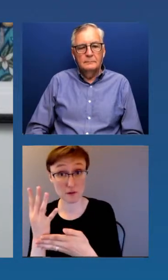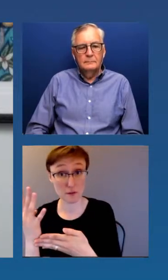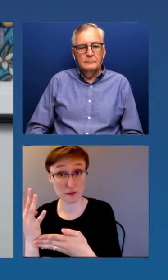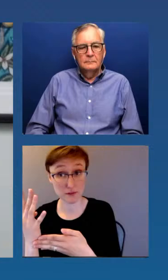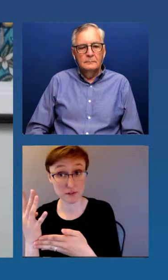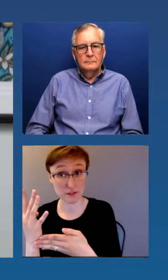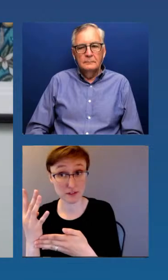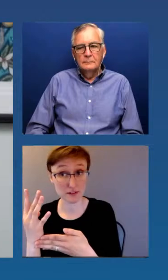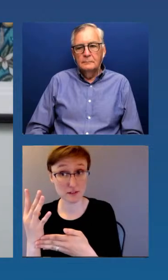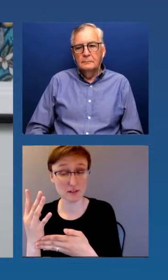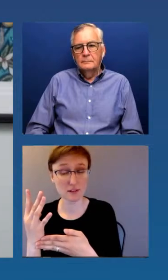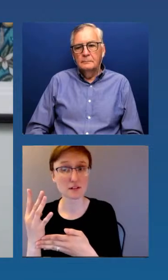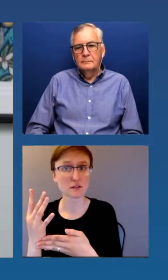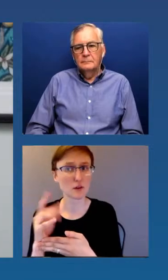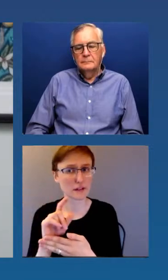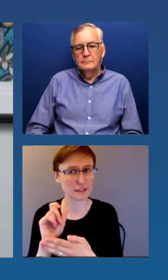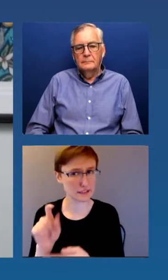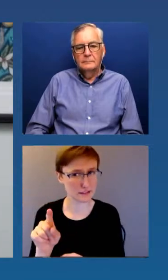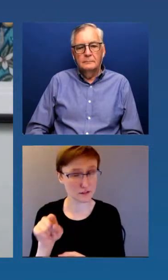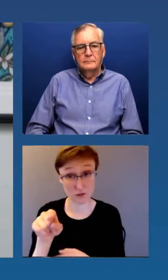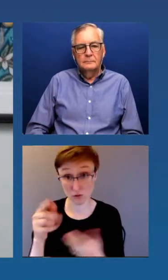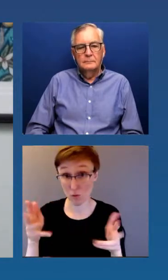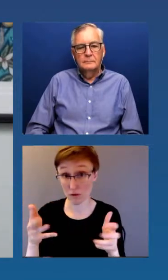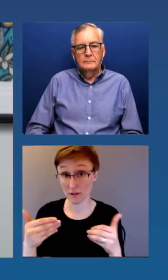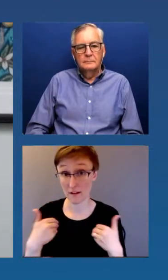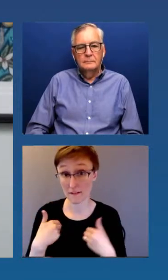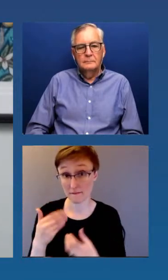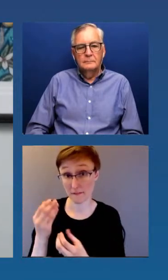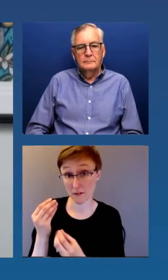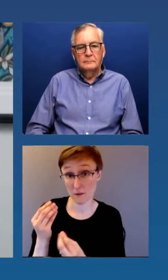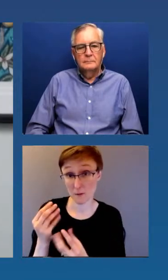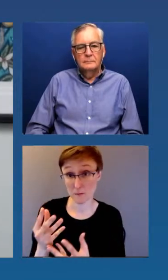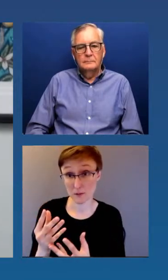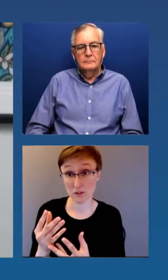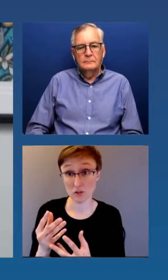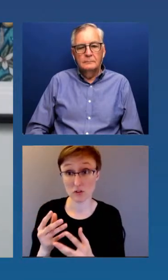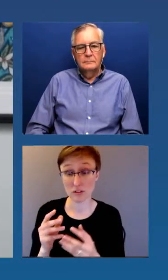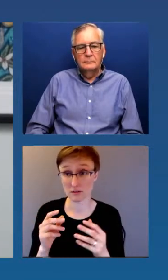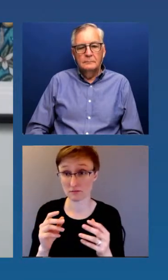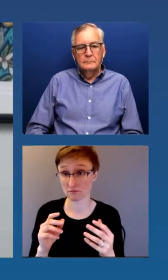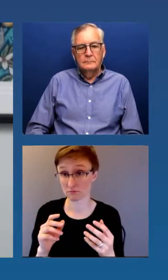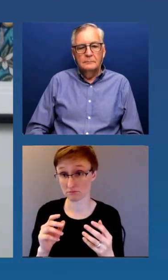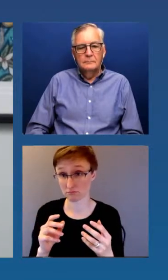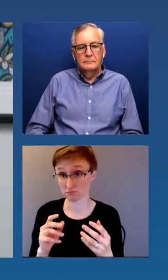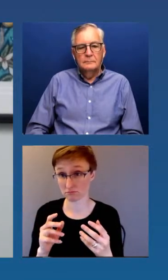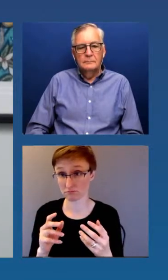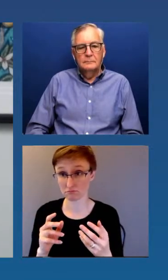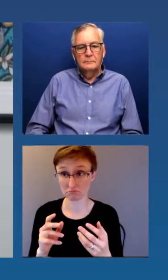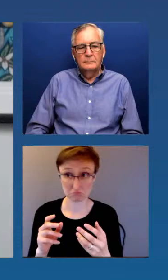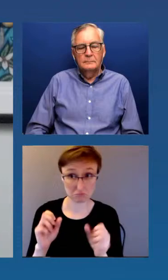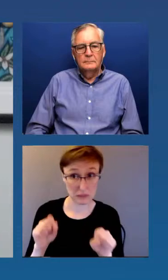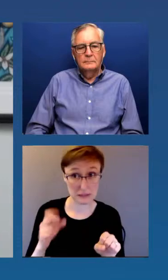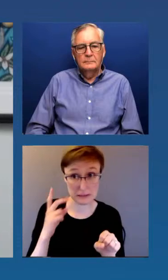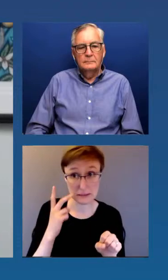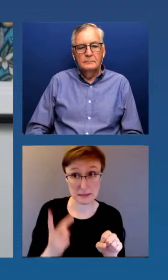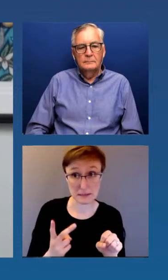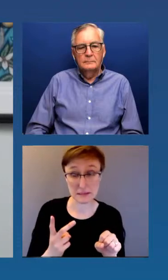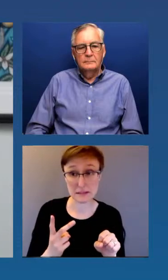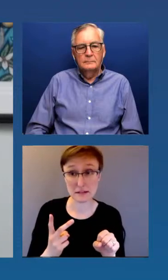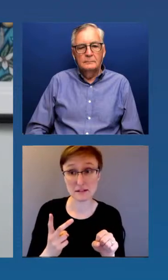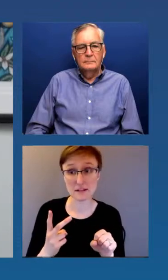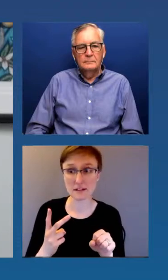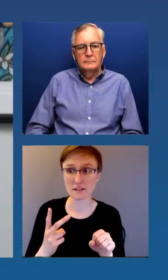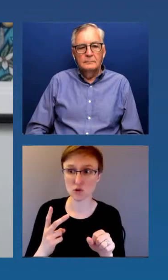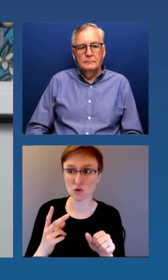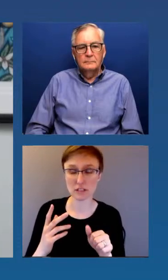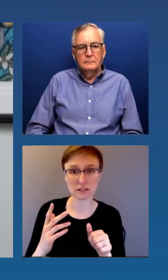What I'm wondering is, do you have information, do you have data that suggests what you're doing in the high priority